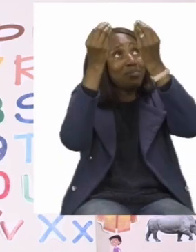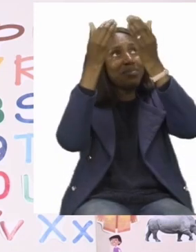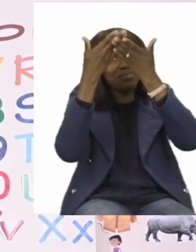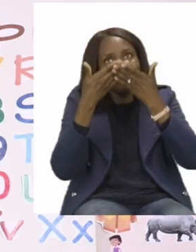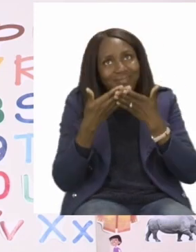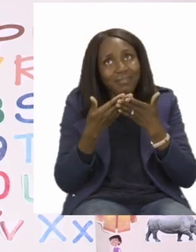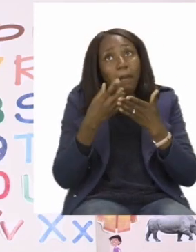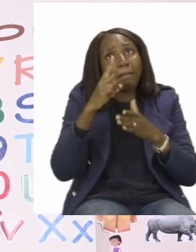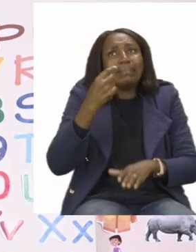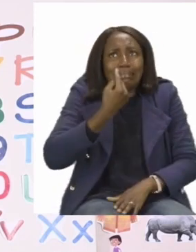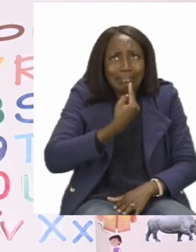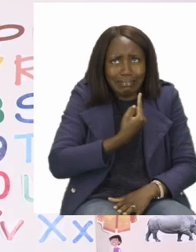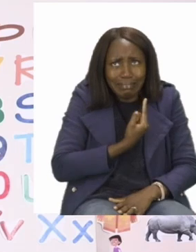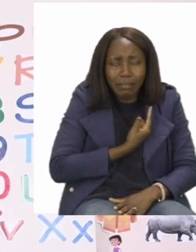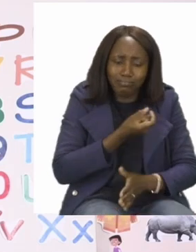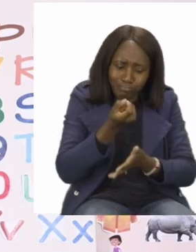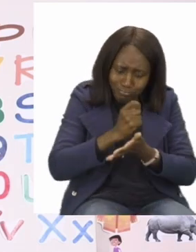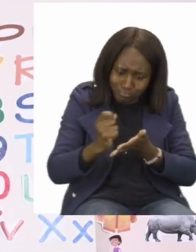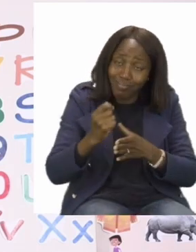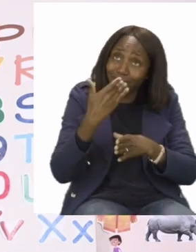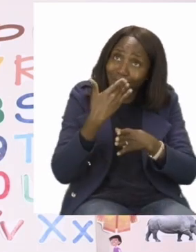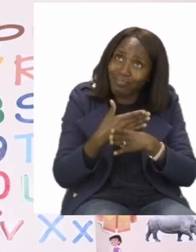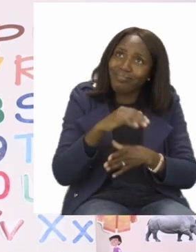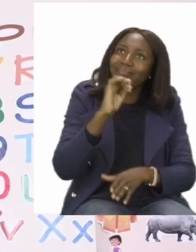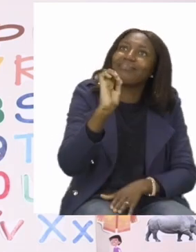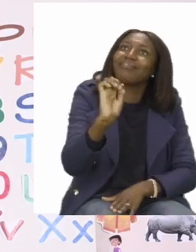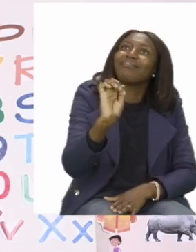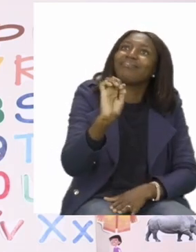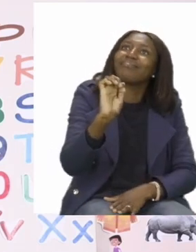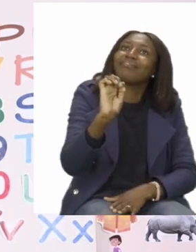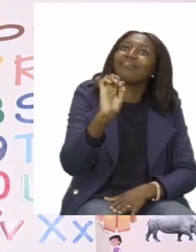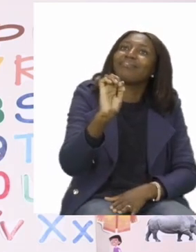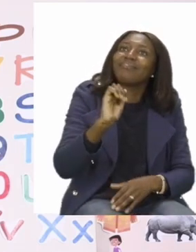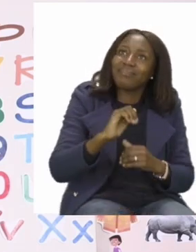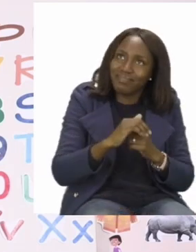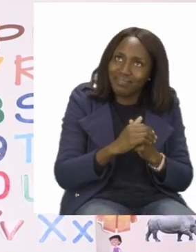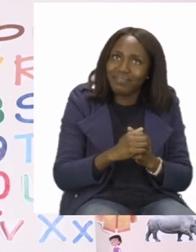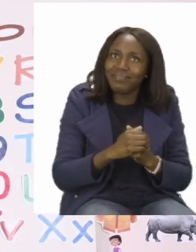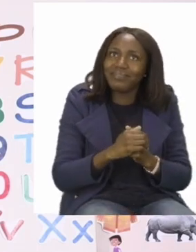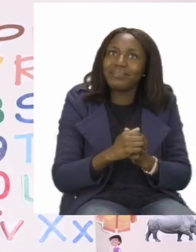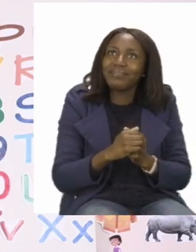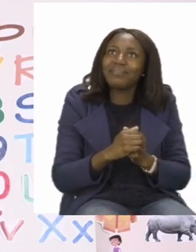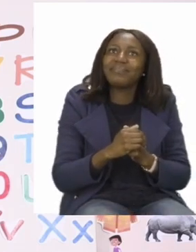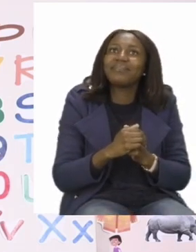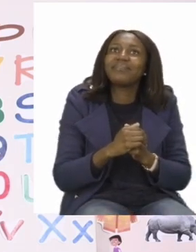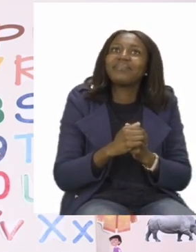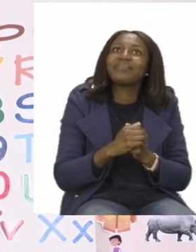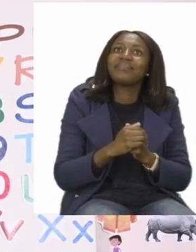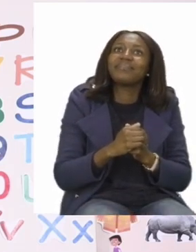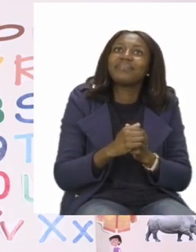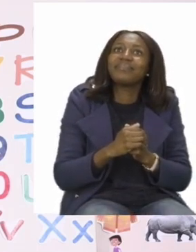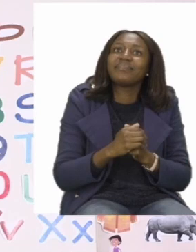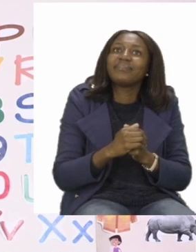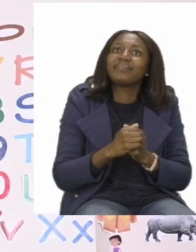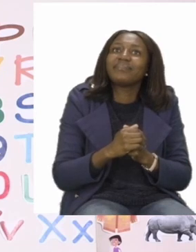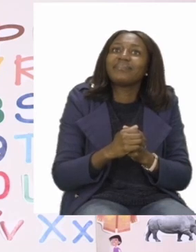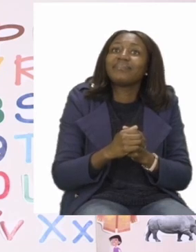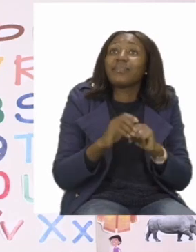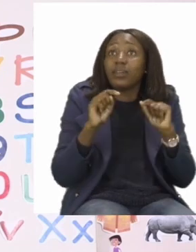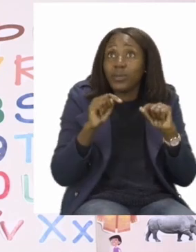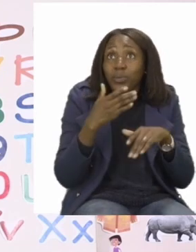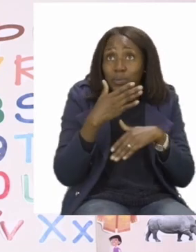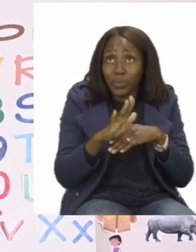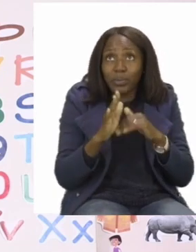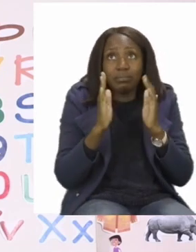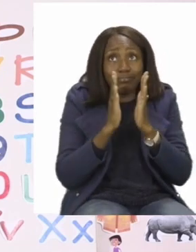for help, but make sure that you finish your work by yourself. So now that we are done, we need